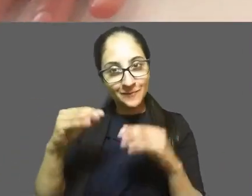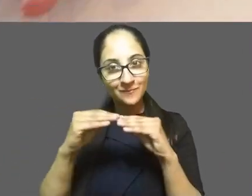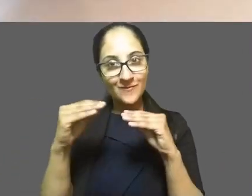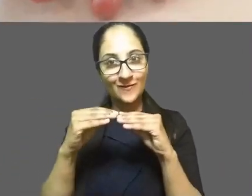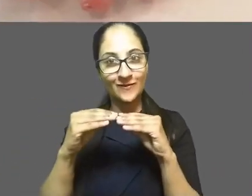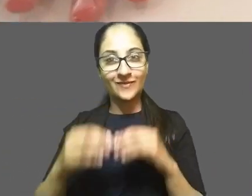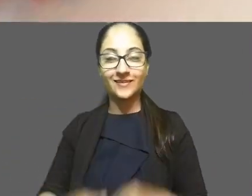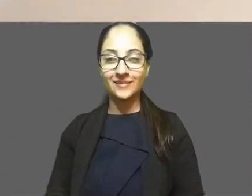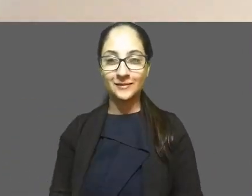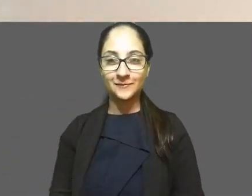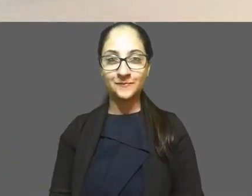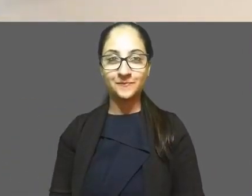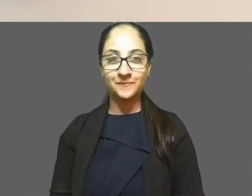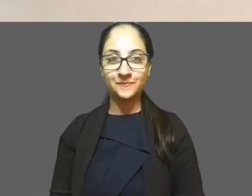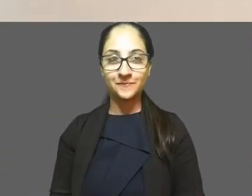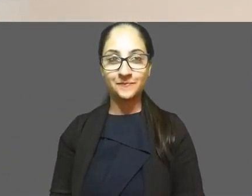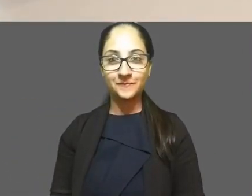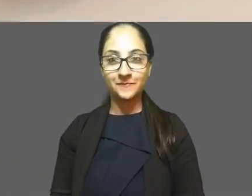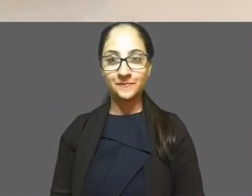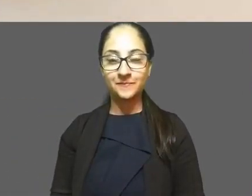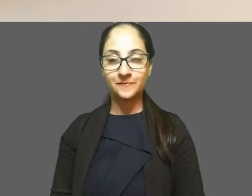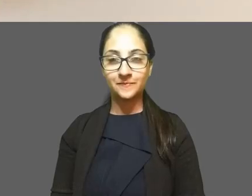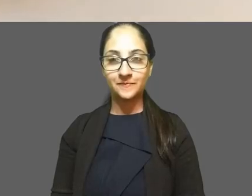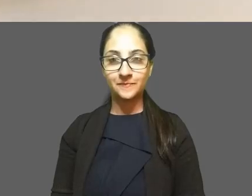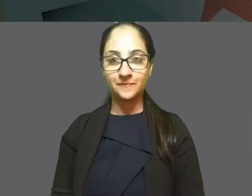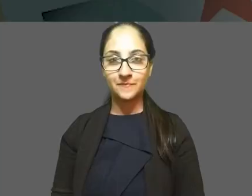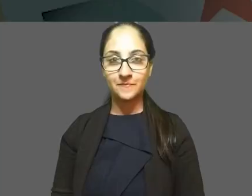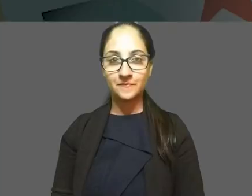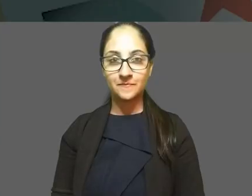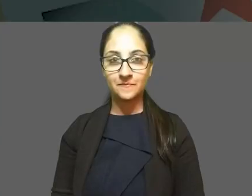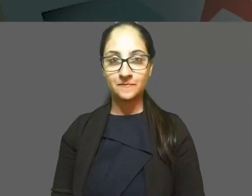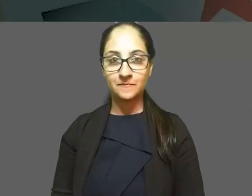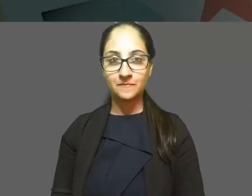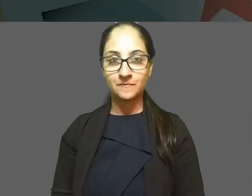who can have just one naan, of course.